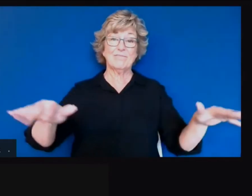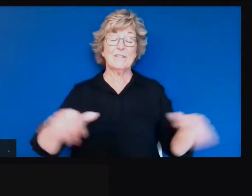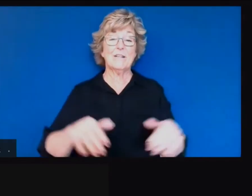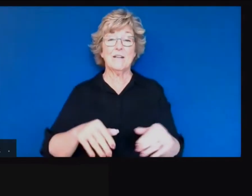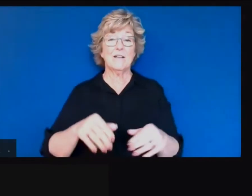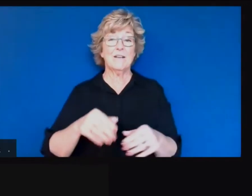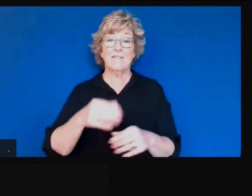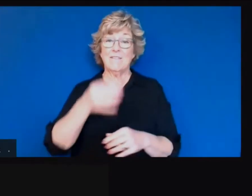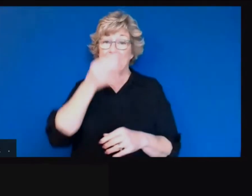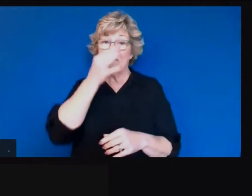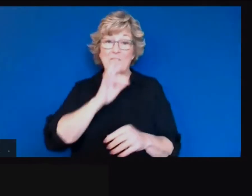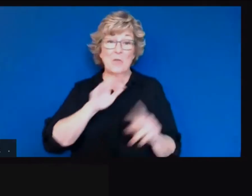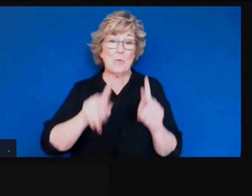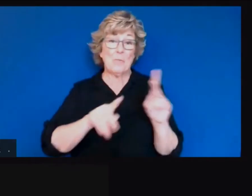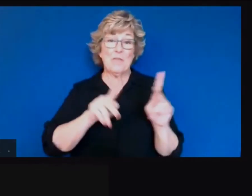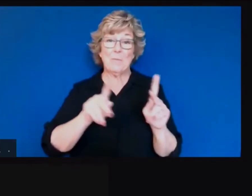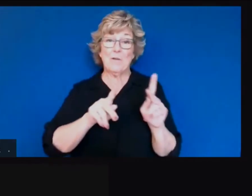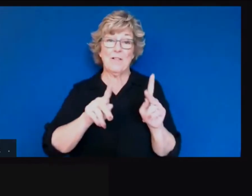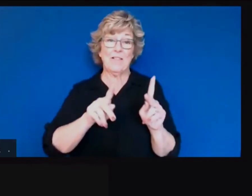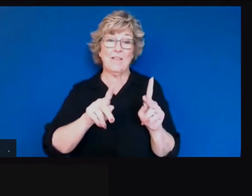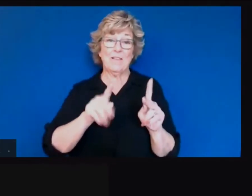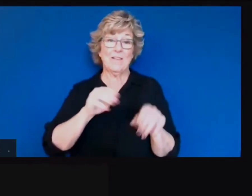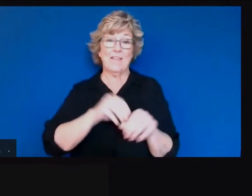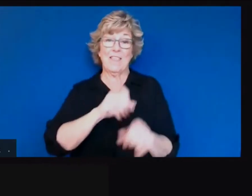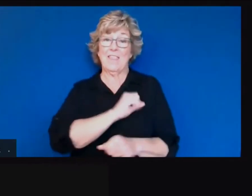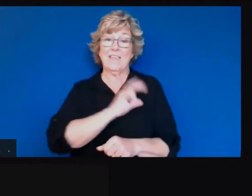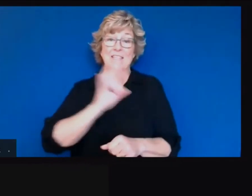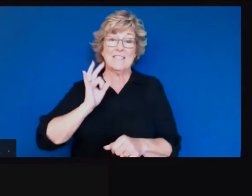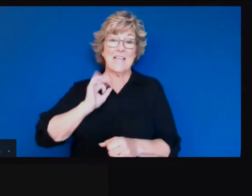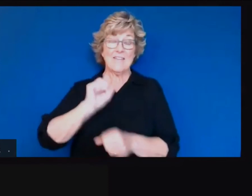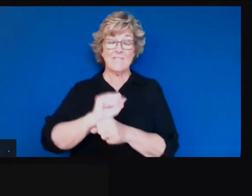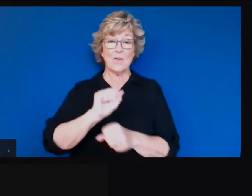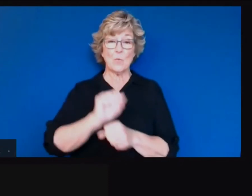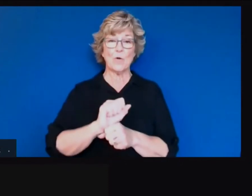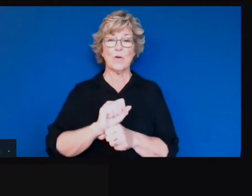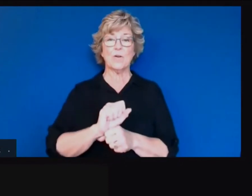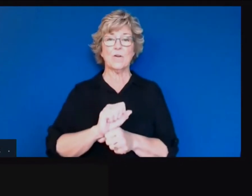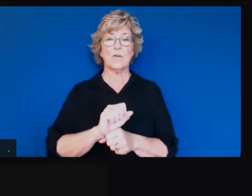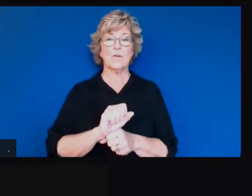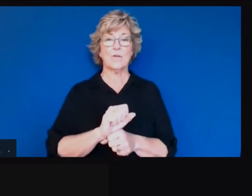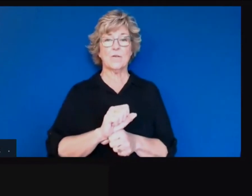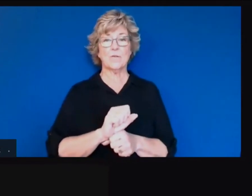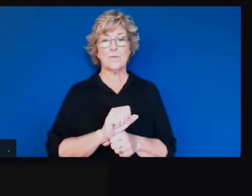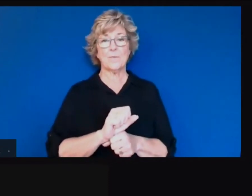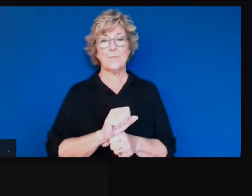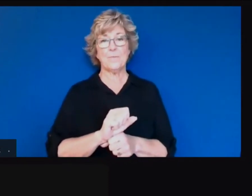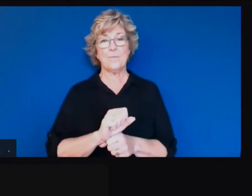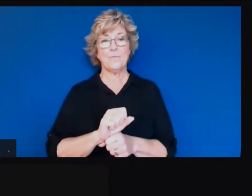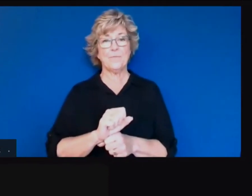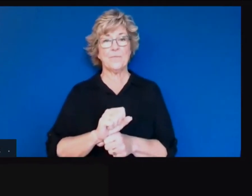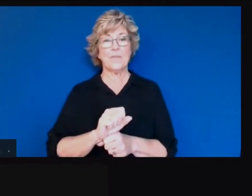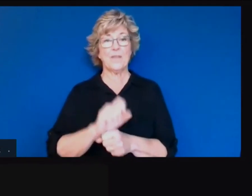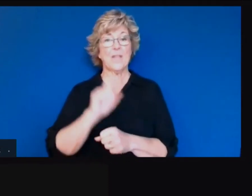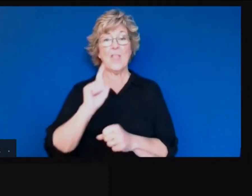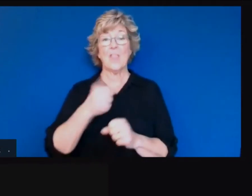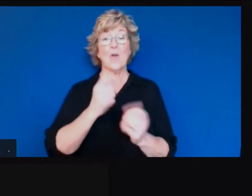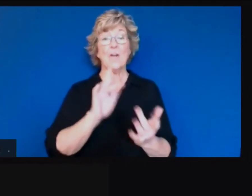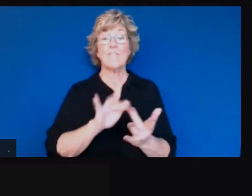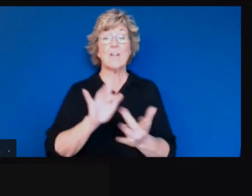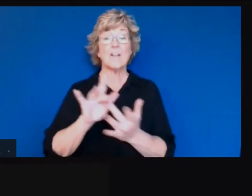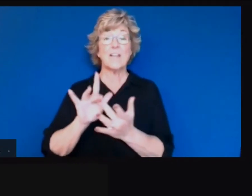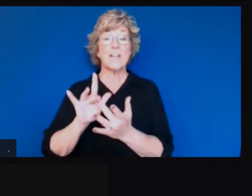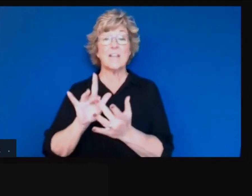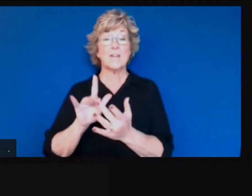few people in the staff environment. We were, the only contact we've had was